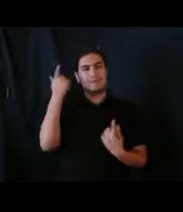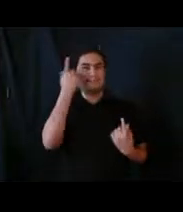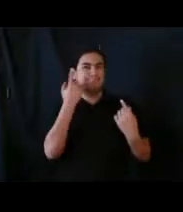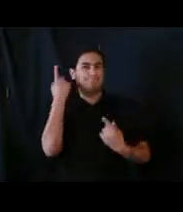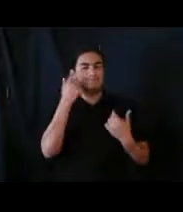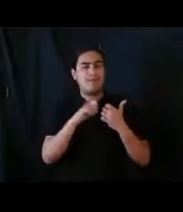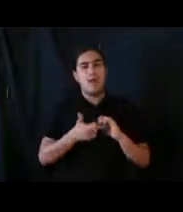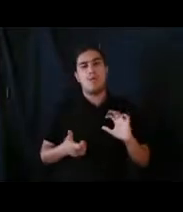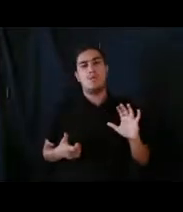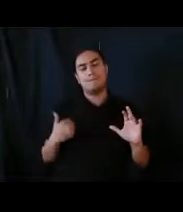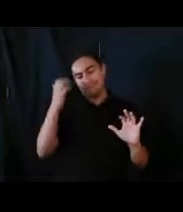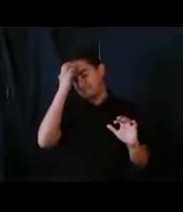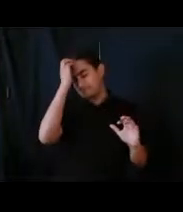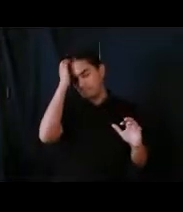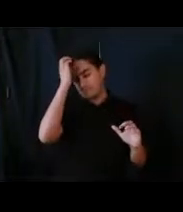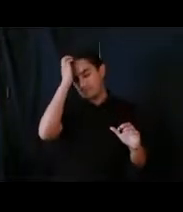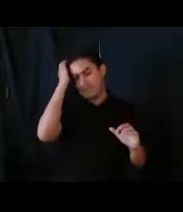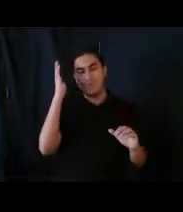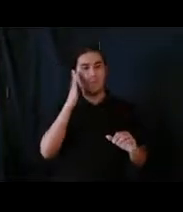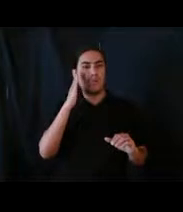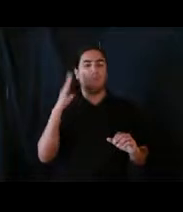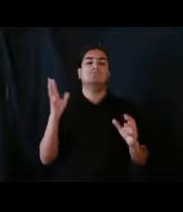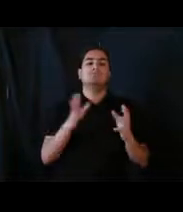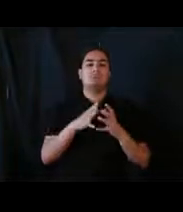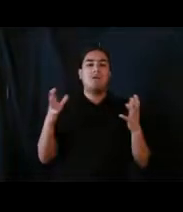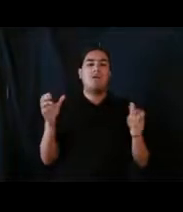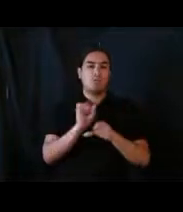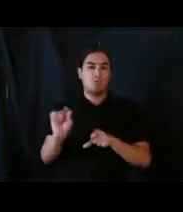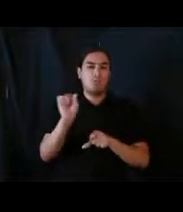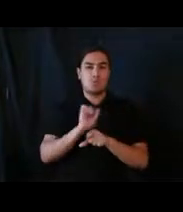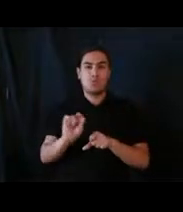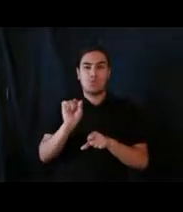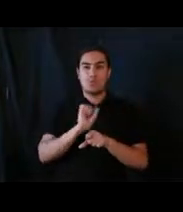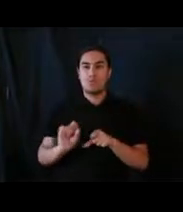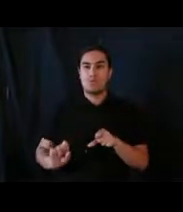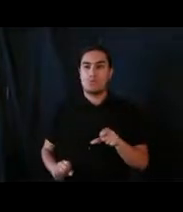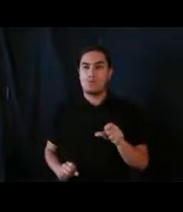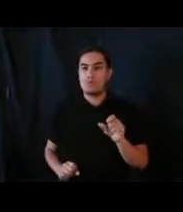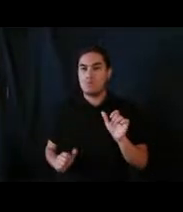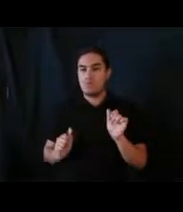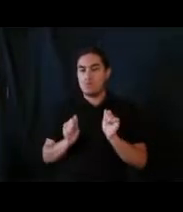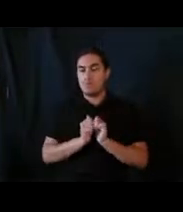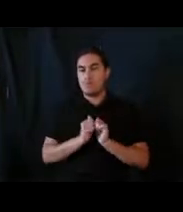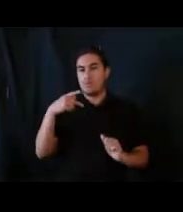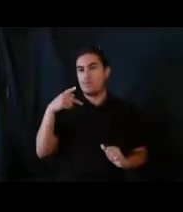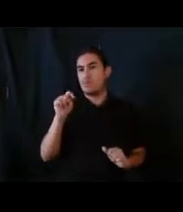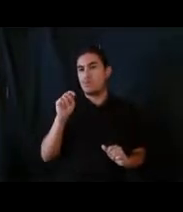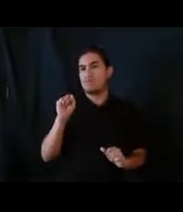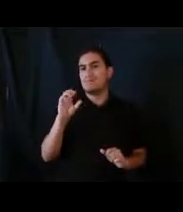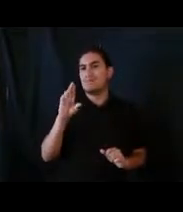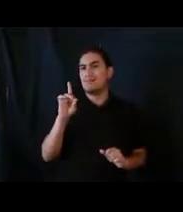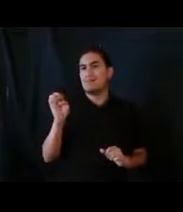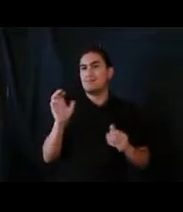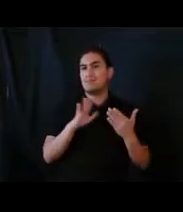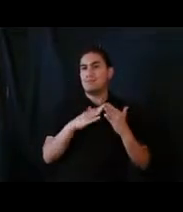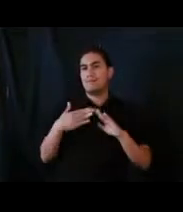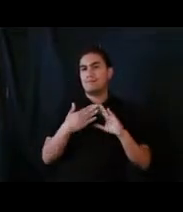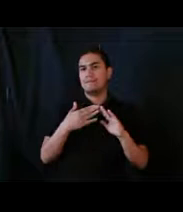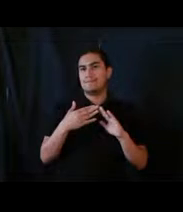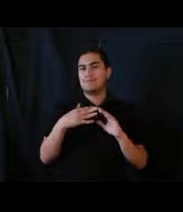how you know there's there's been quite a bit of effort with portside communities and regions